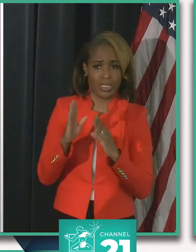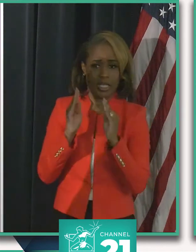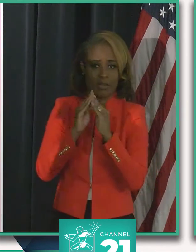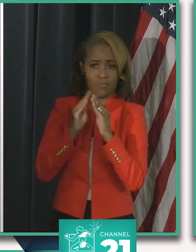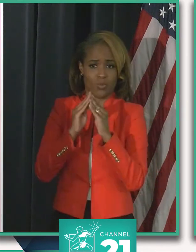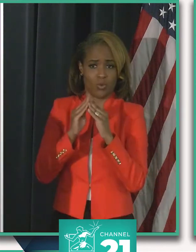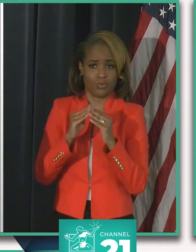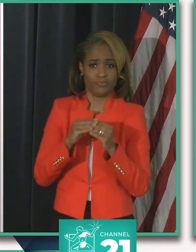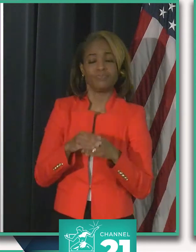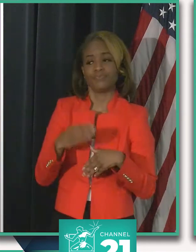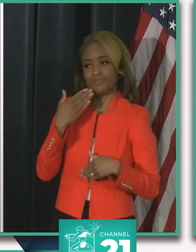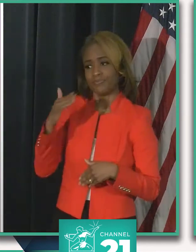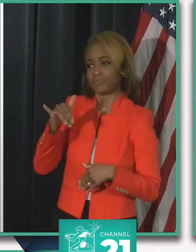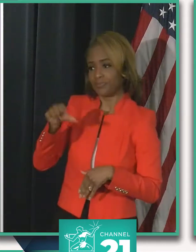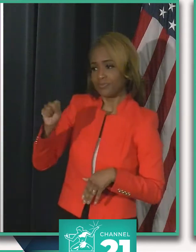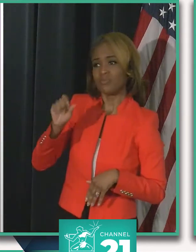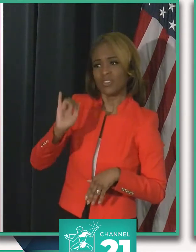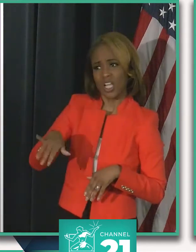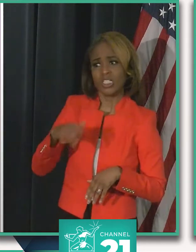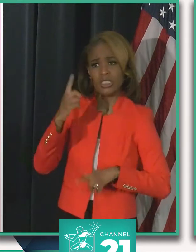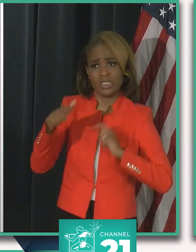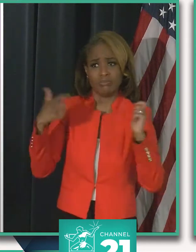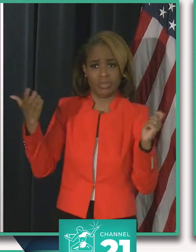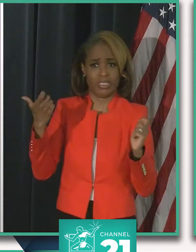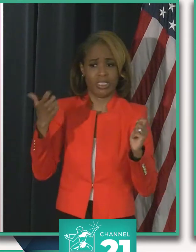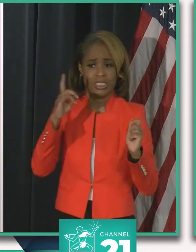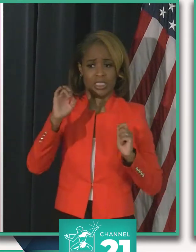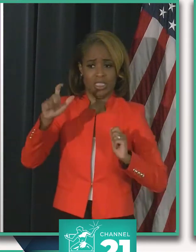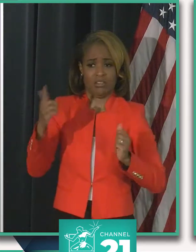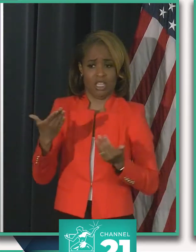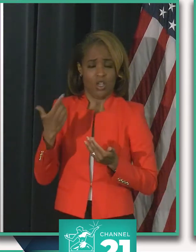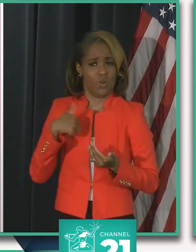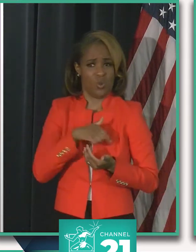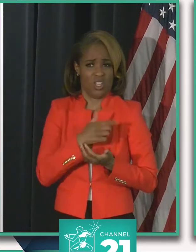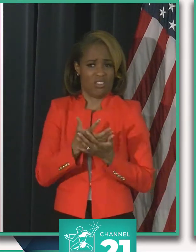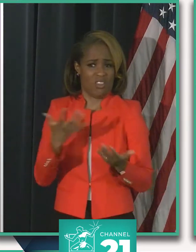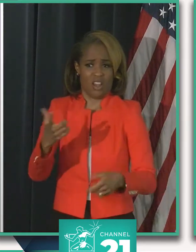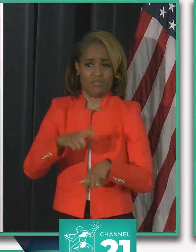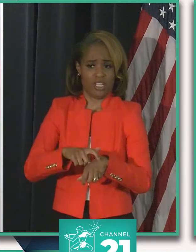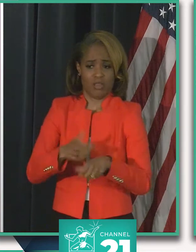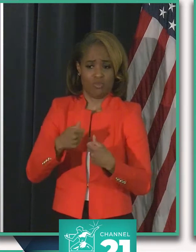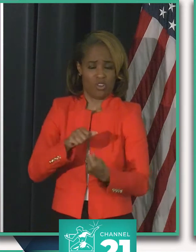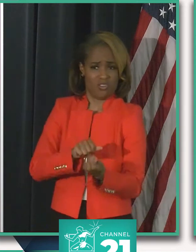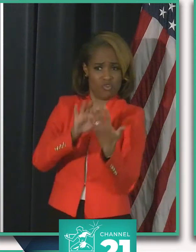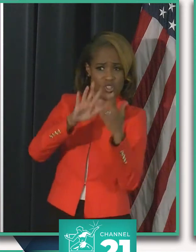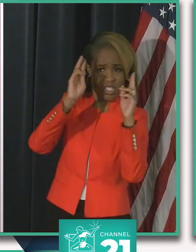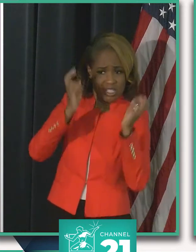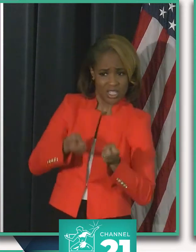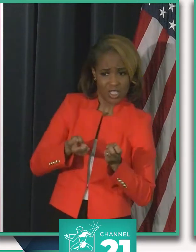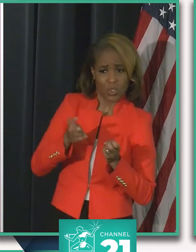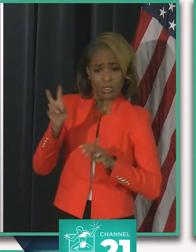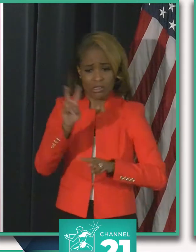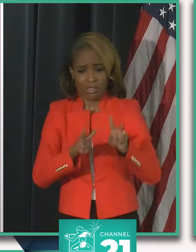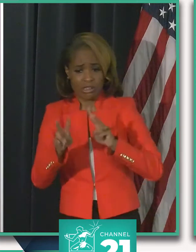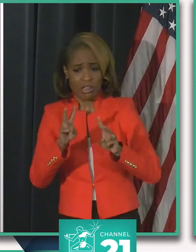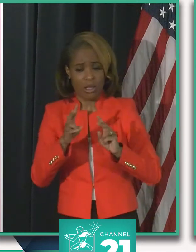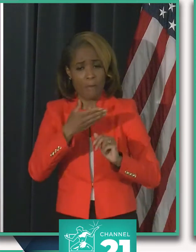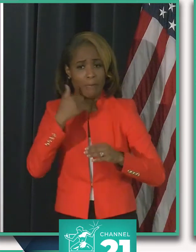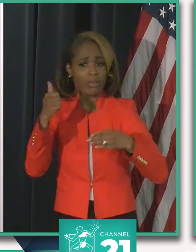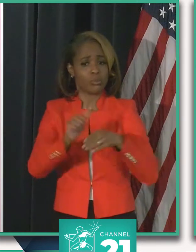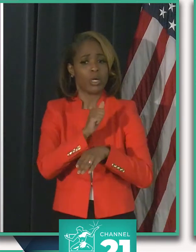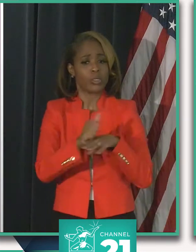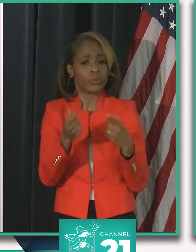Thank you. Yes, it's been a big deal, and we spent a lot of time addressing this issue, looking at what's considered best